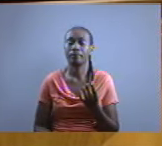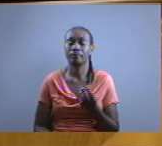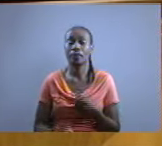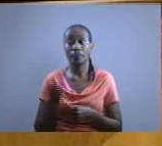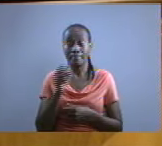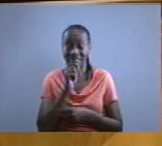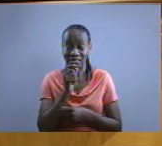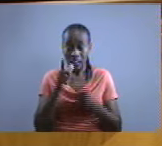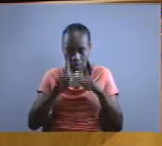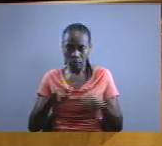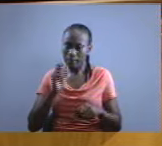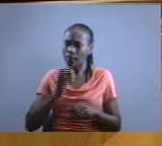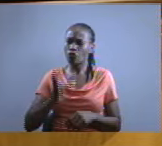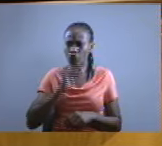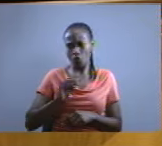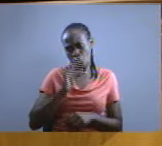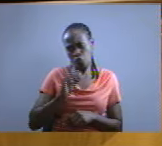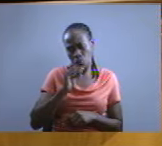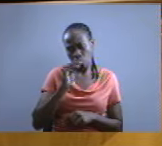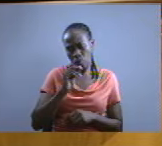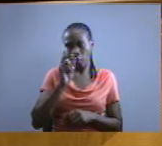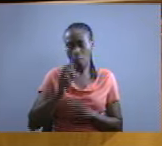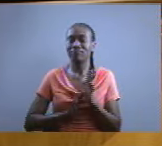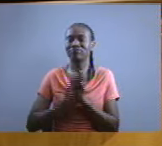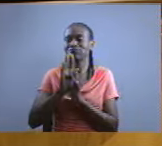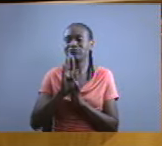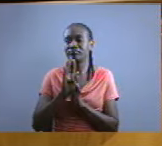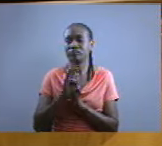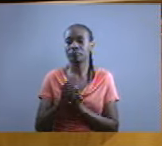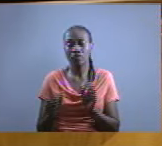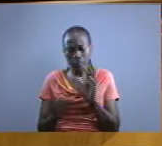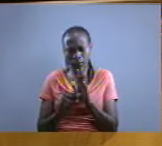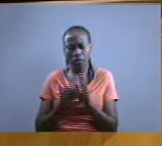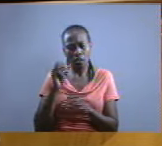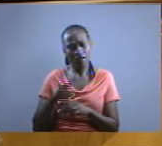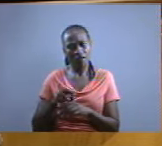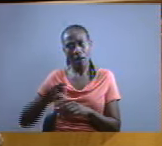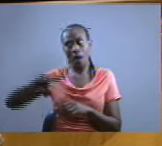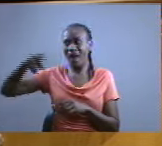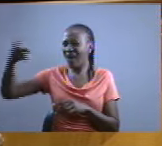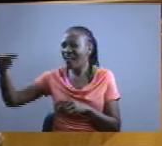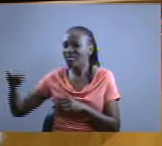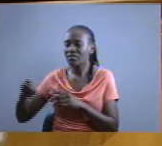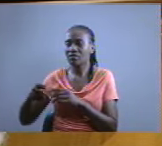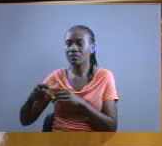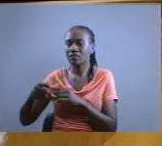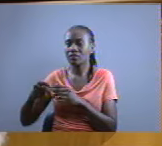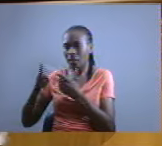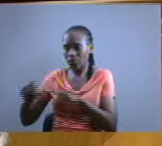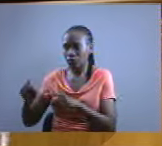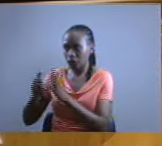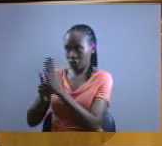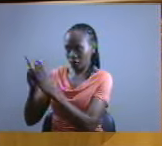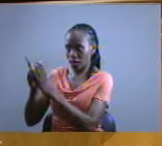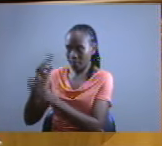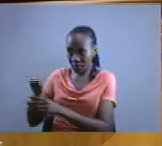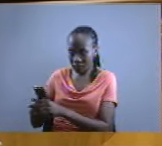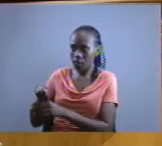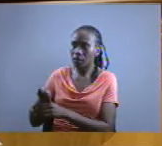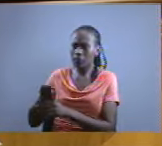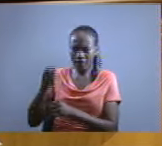must be spoken. So it's important that if we have to develop these other languages, we should speak